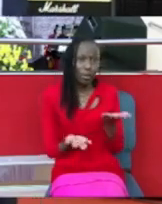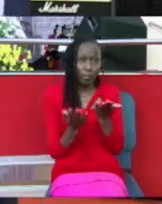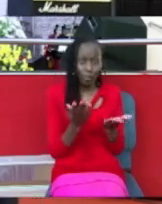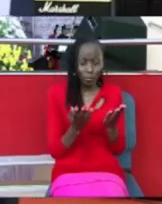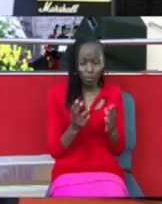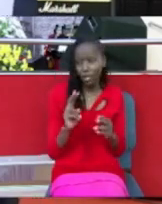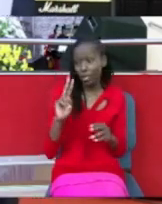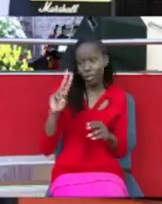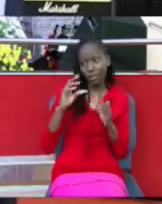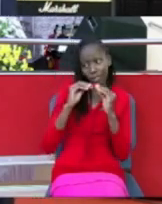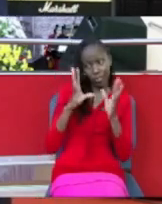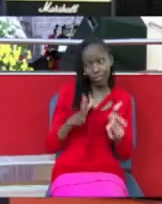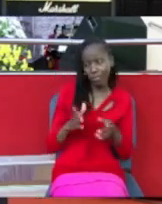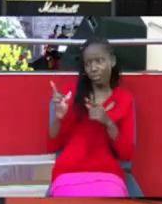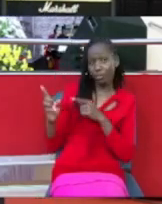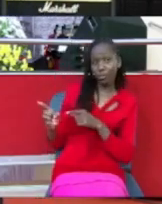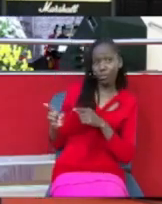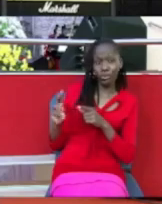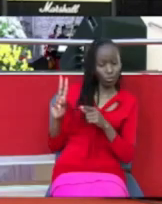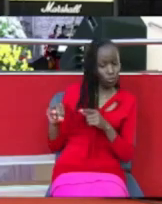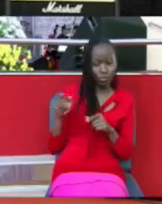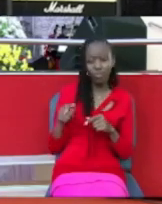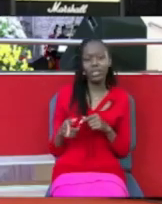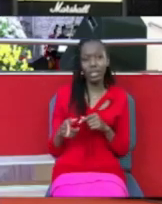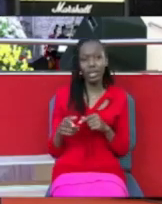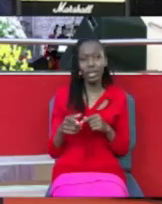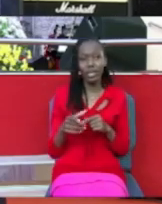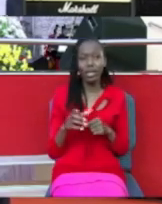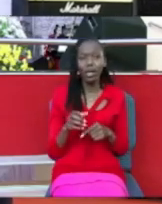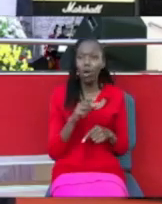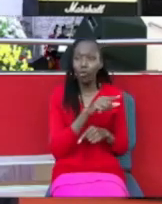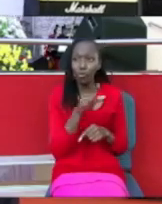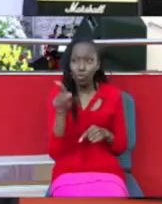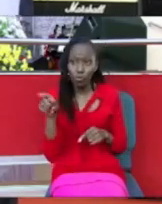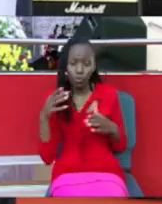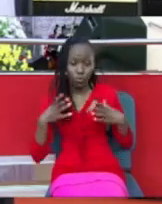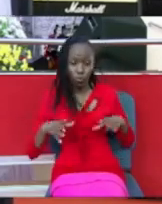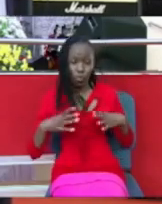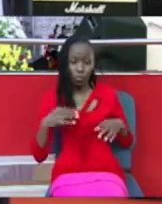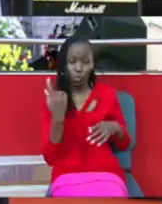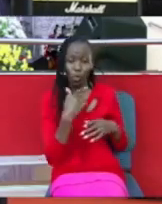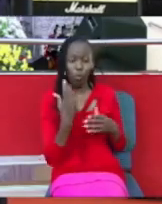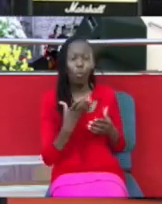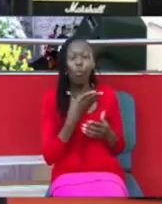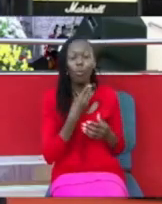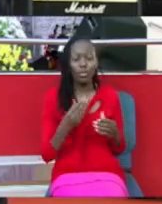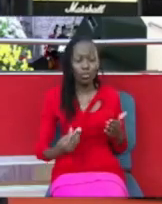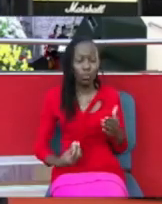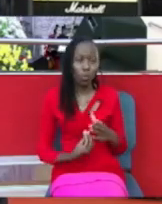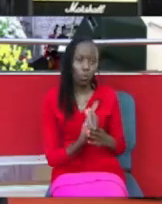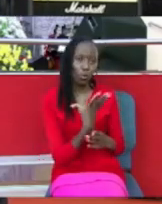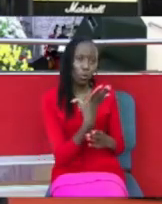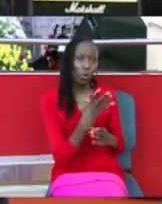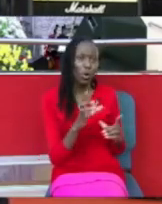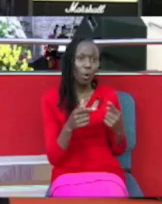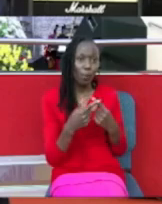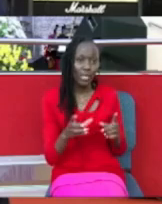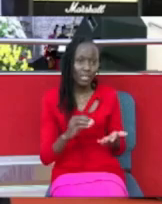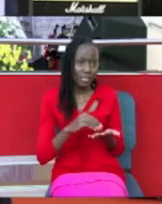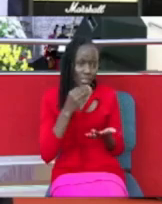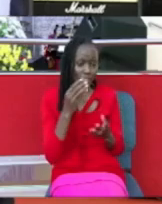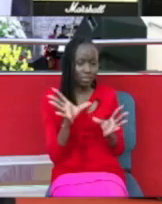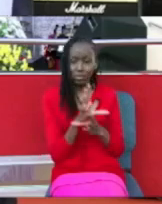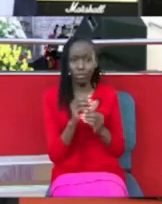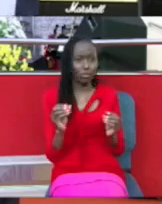here. Pengine hawamo. Those people who want to grow but they don't want to eat. Watu ambao wangetaka kukua na hawataki kula. Did you know that nobody